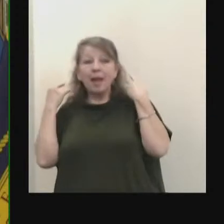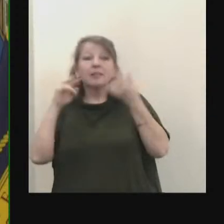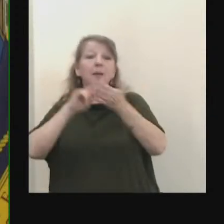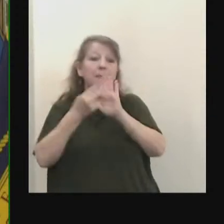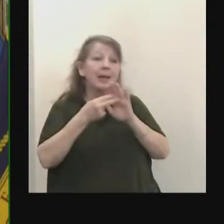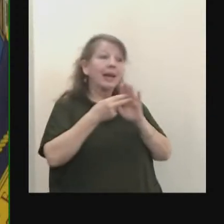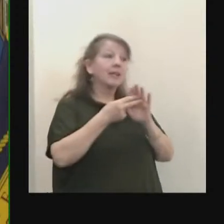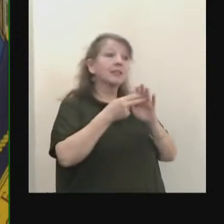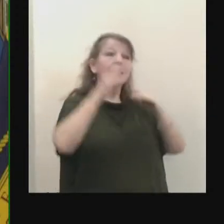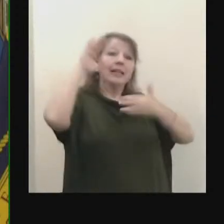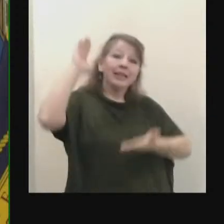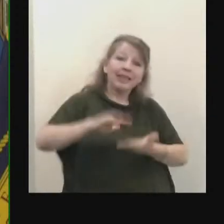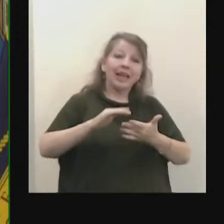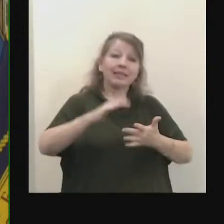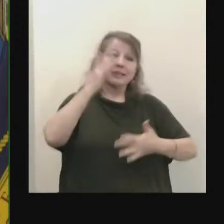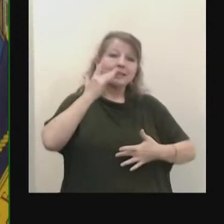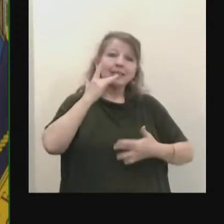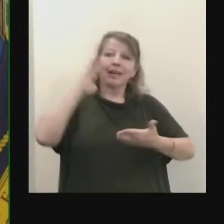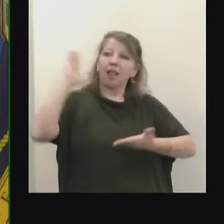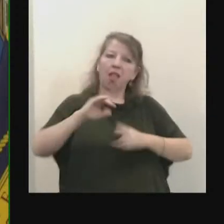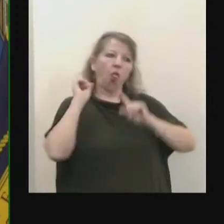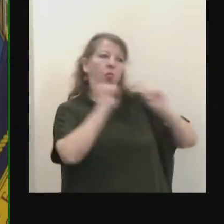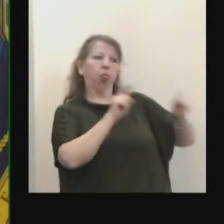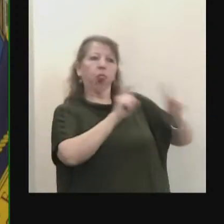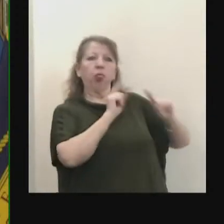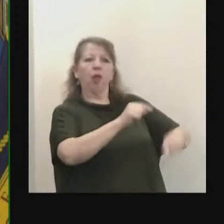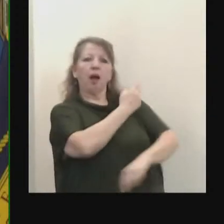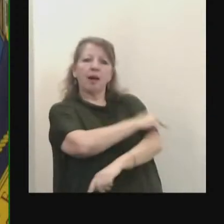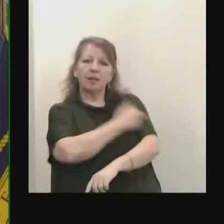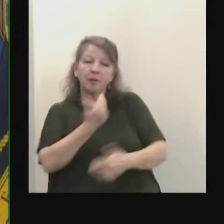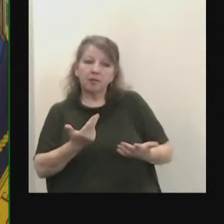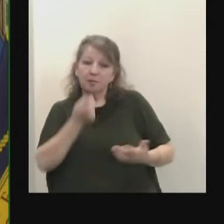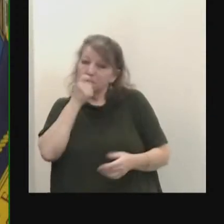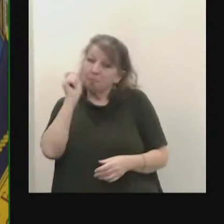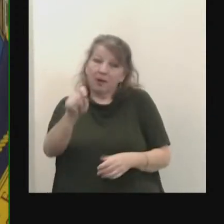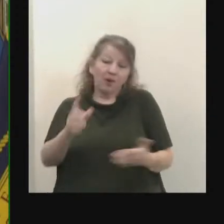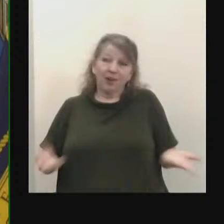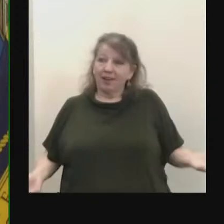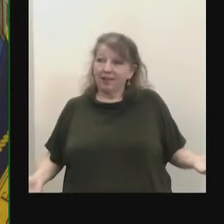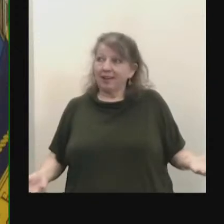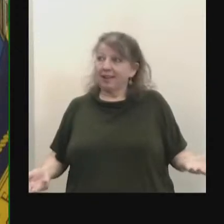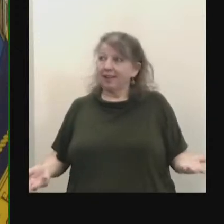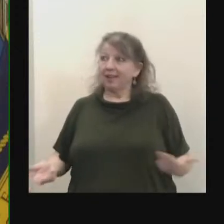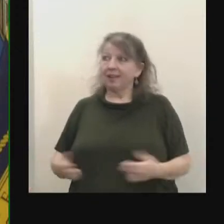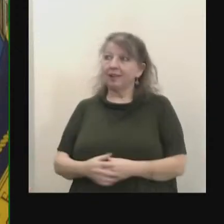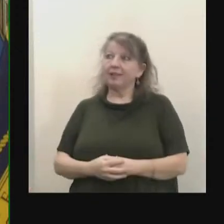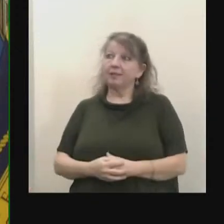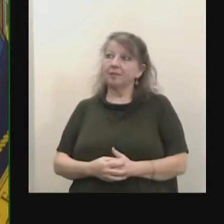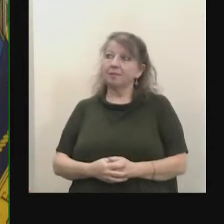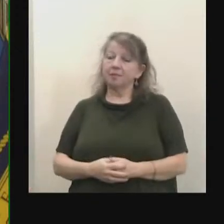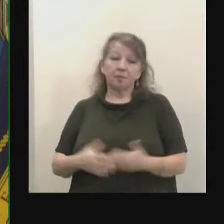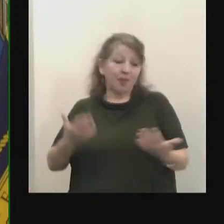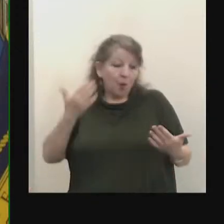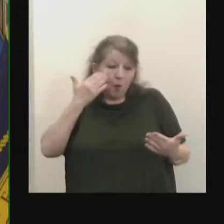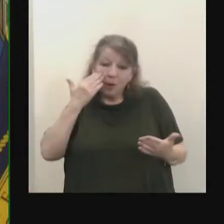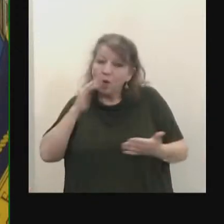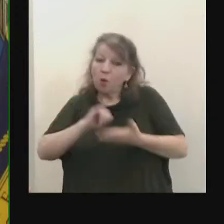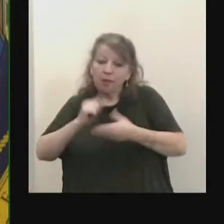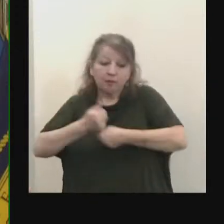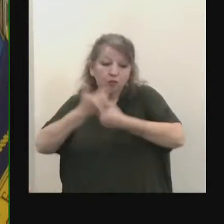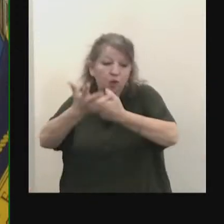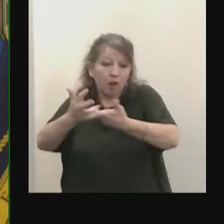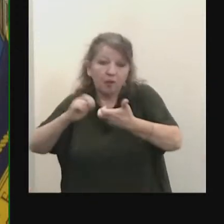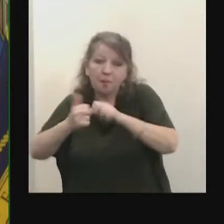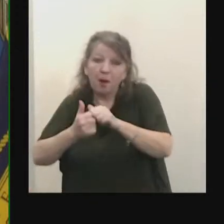ill. And that's pretty standard. We know what's causing the big spike